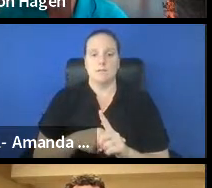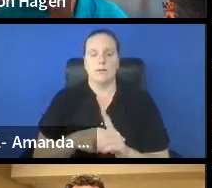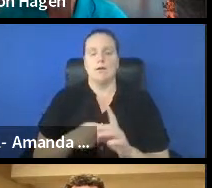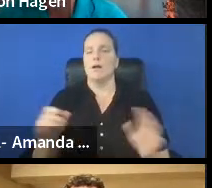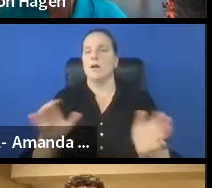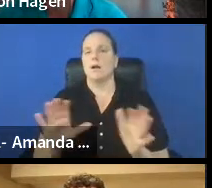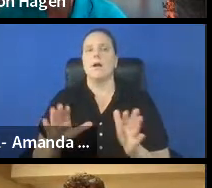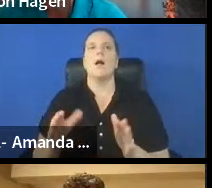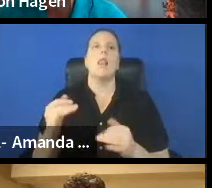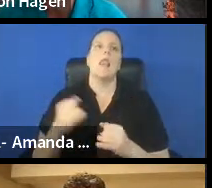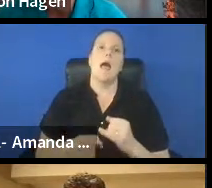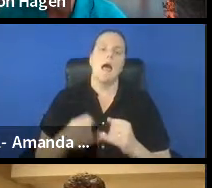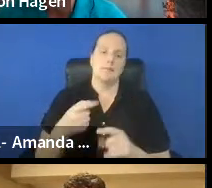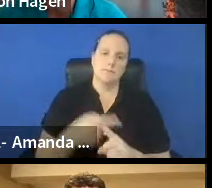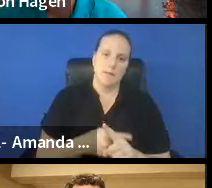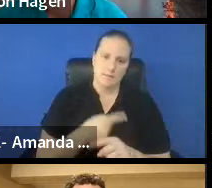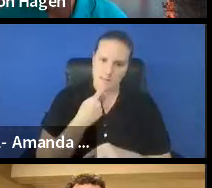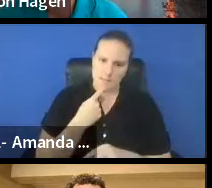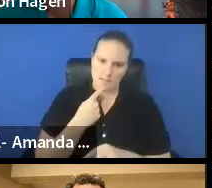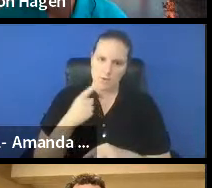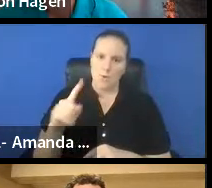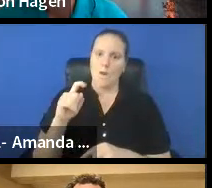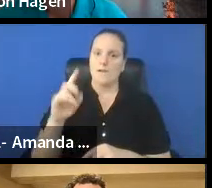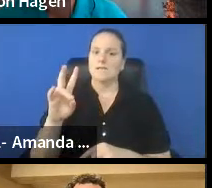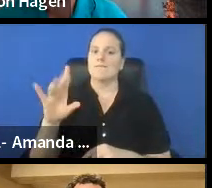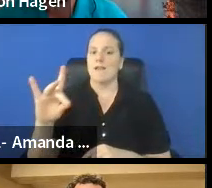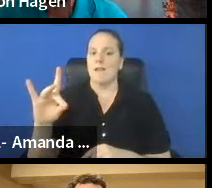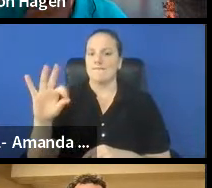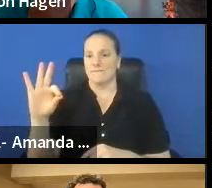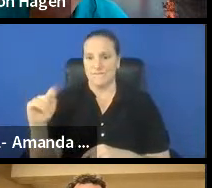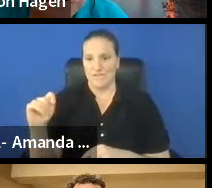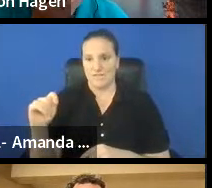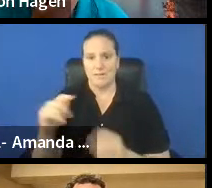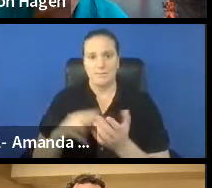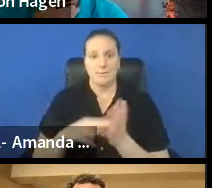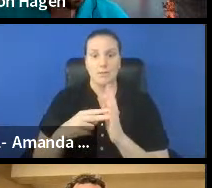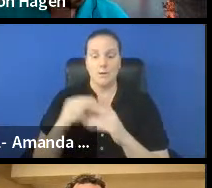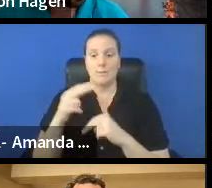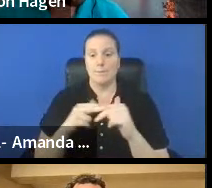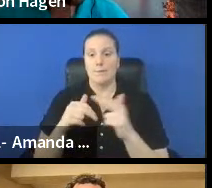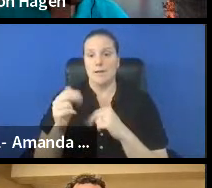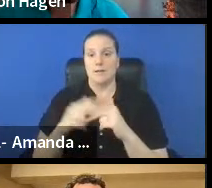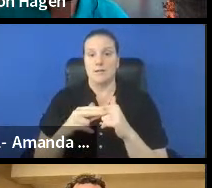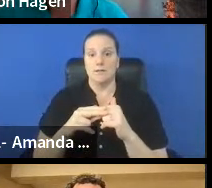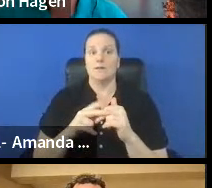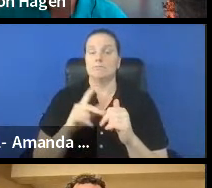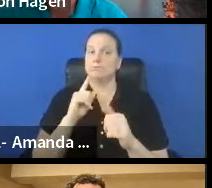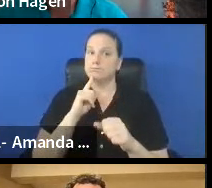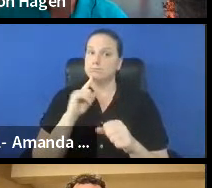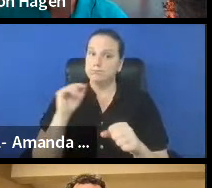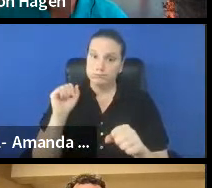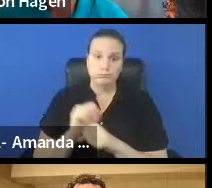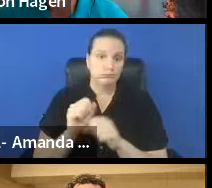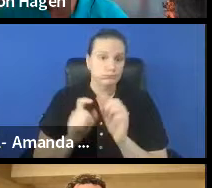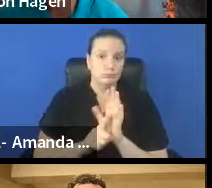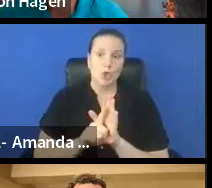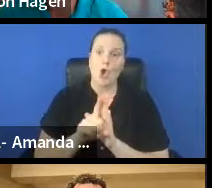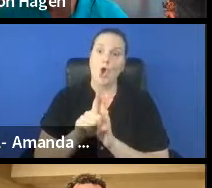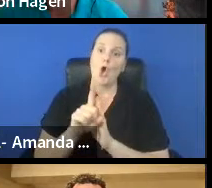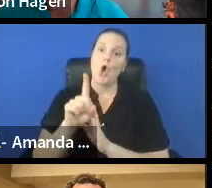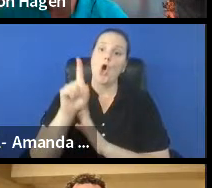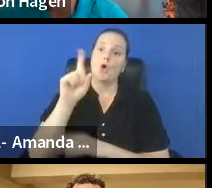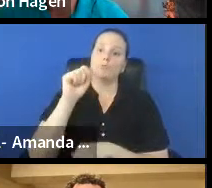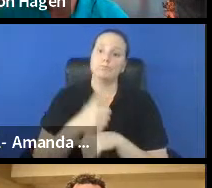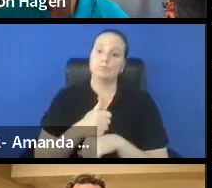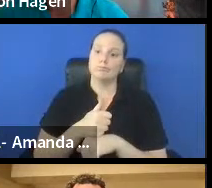last month rather, says. 178 feet, which means either we're building an extremely tall fixed